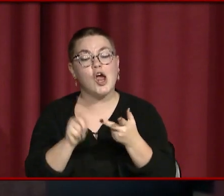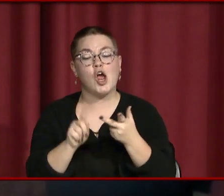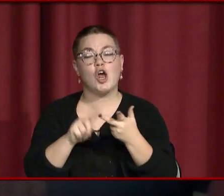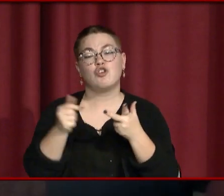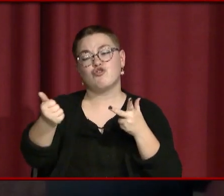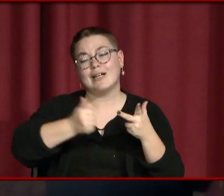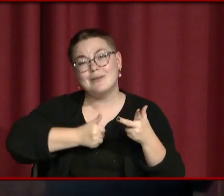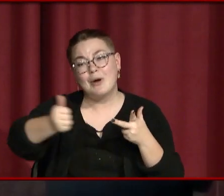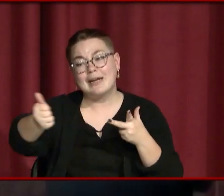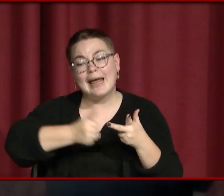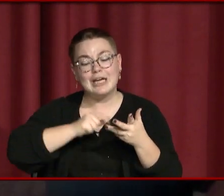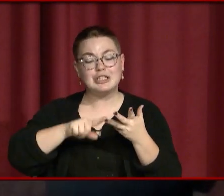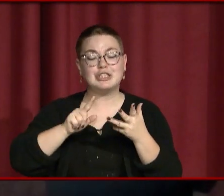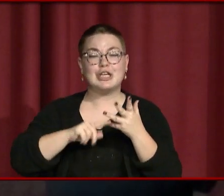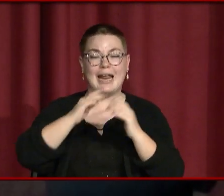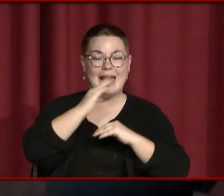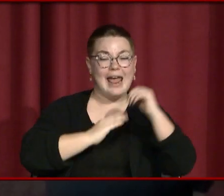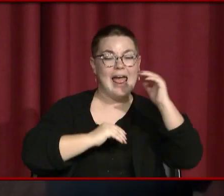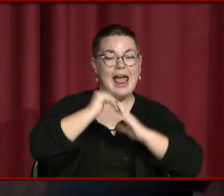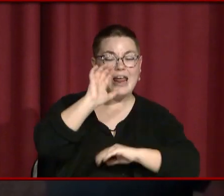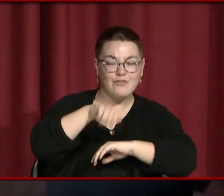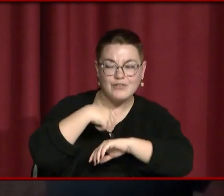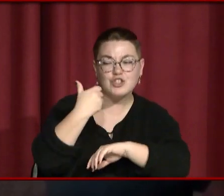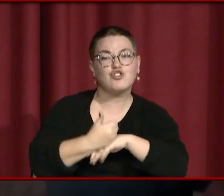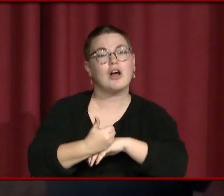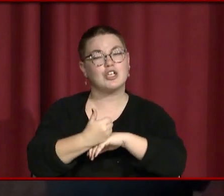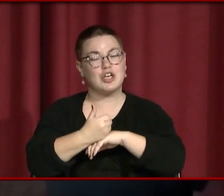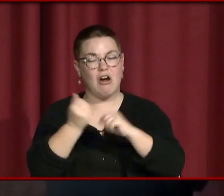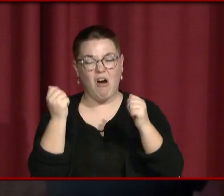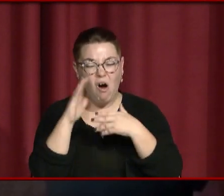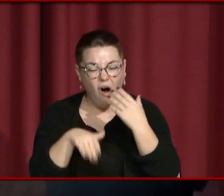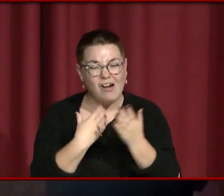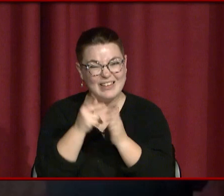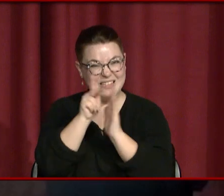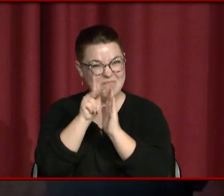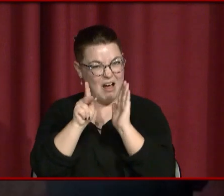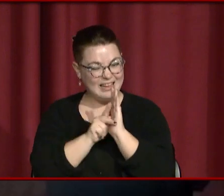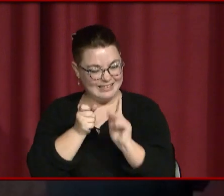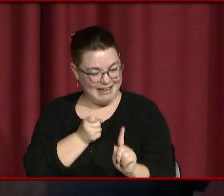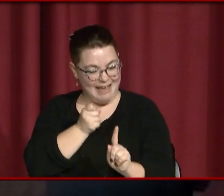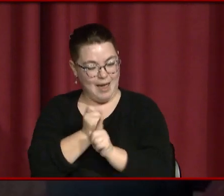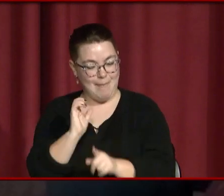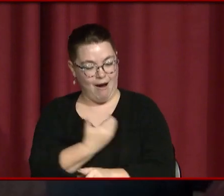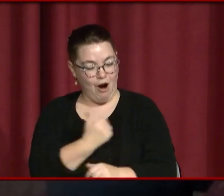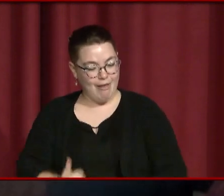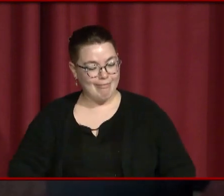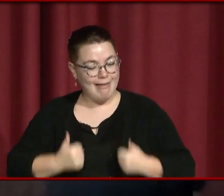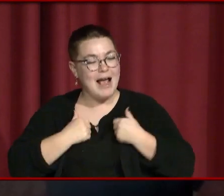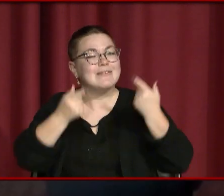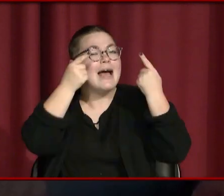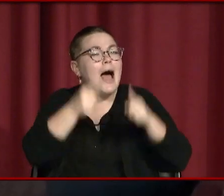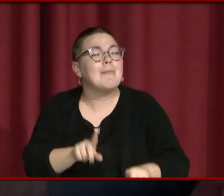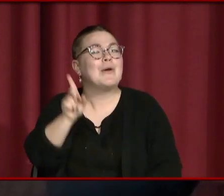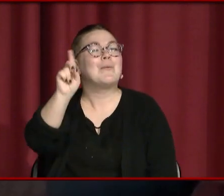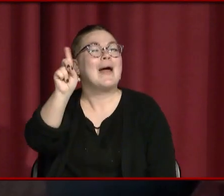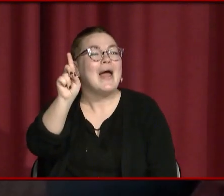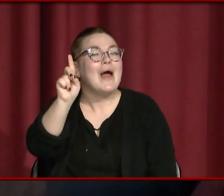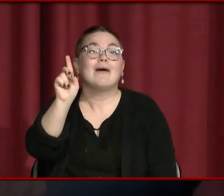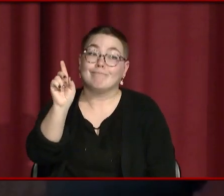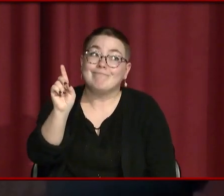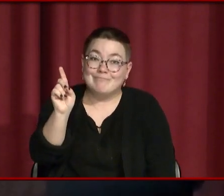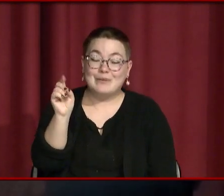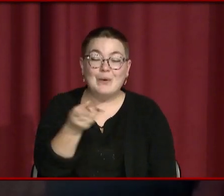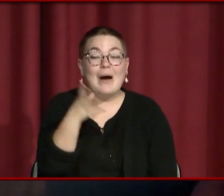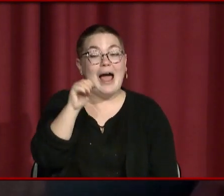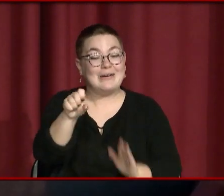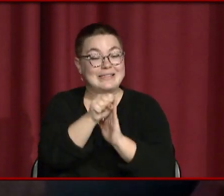infrastructure, so many policies that affect our daily lives are determined by the Ohio State House. And so we want a legislature